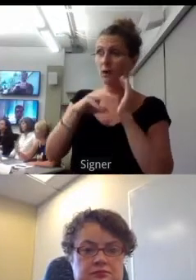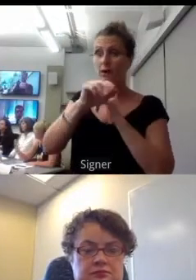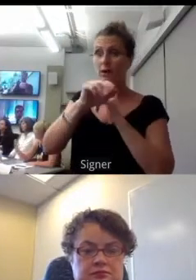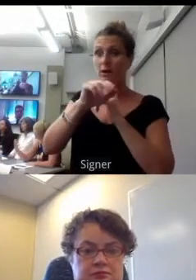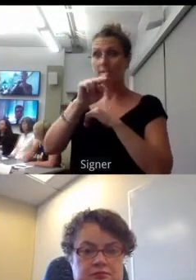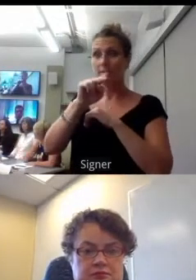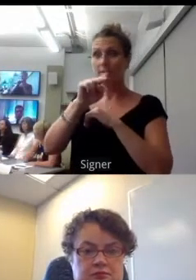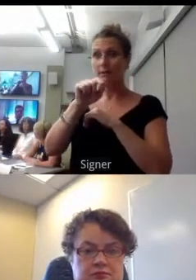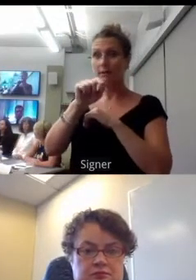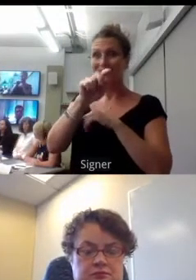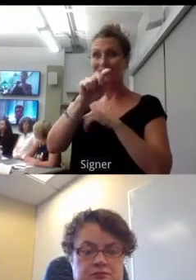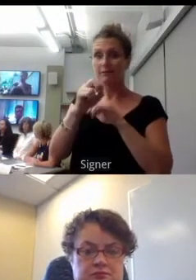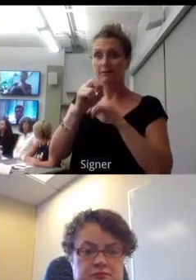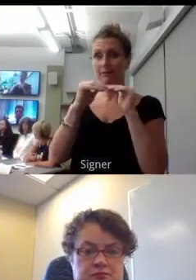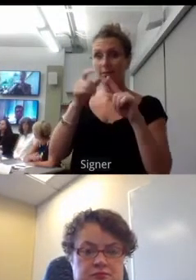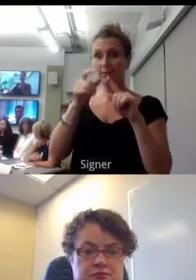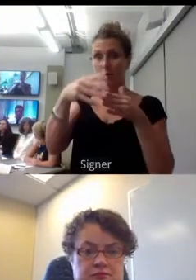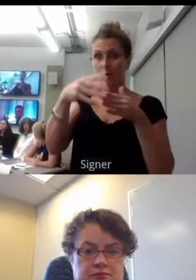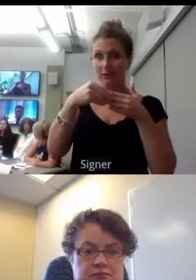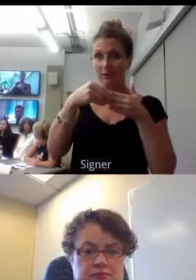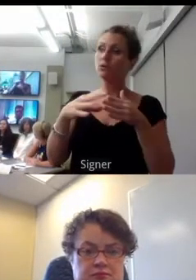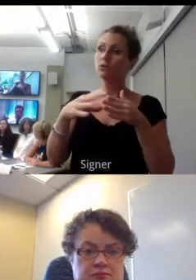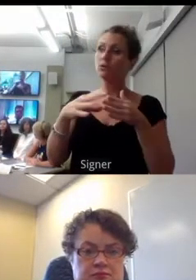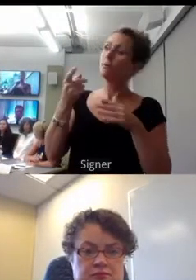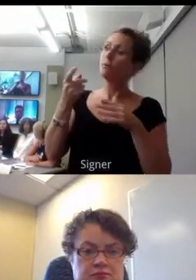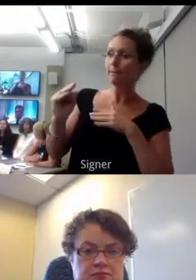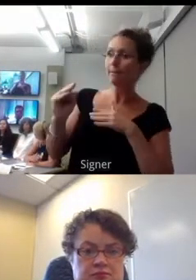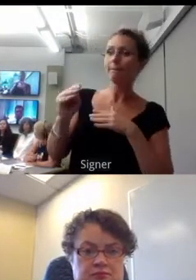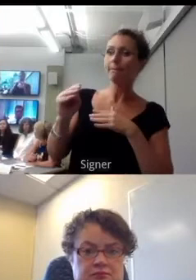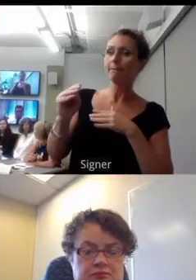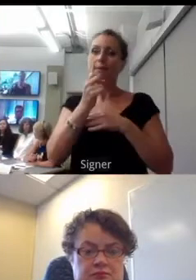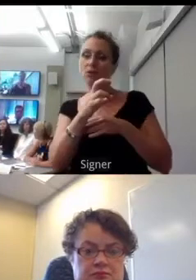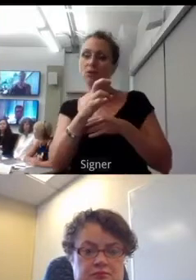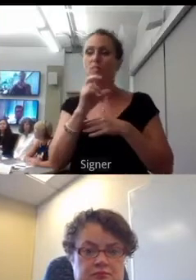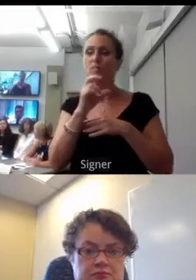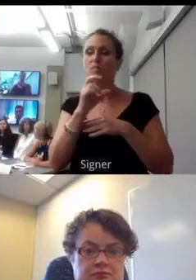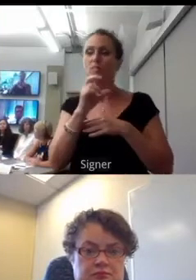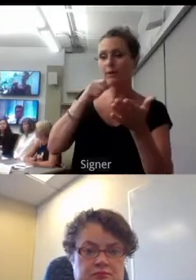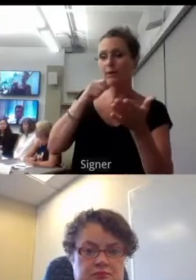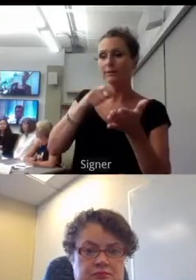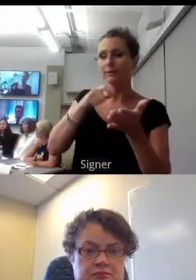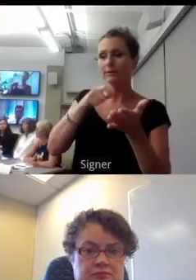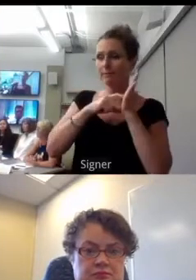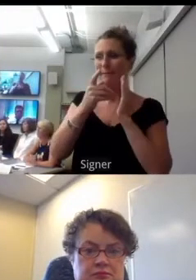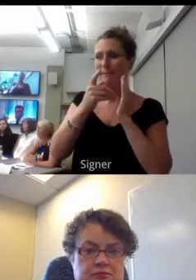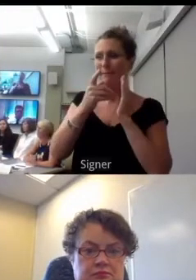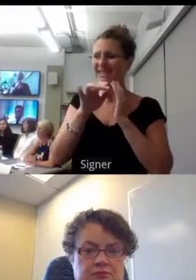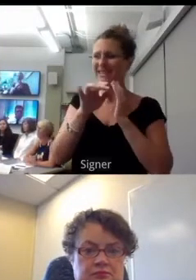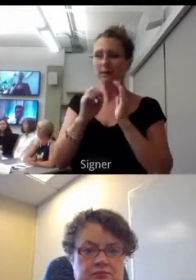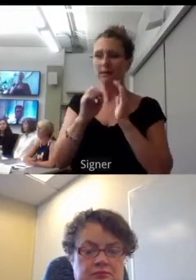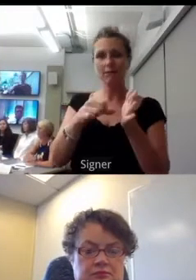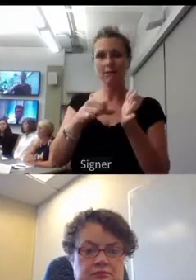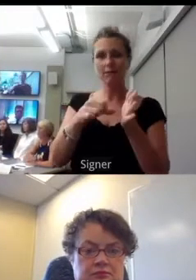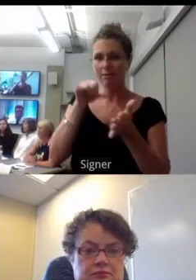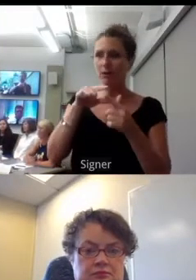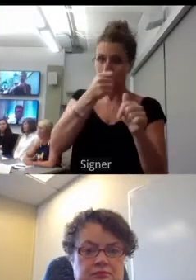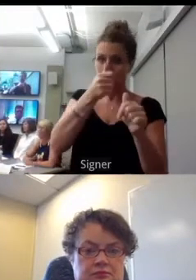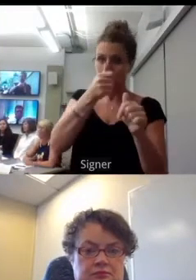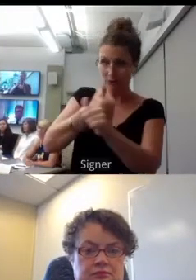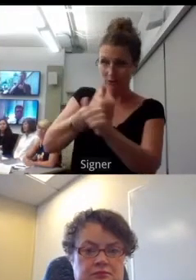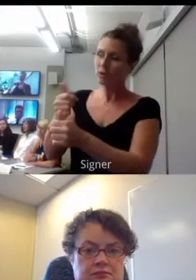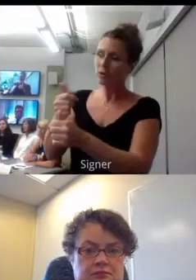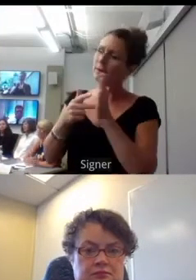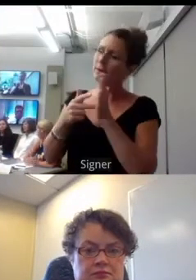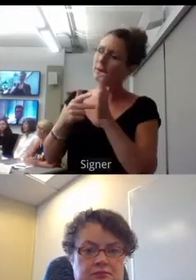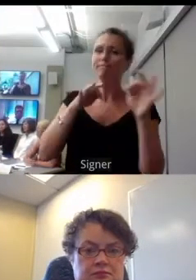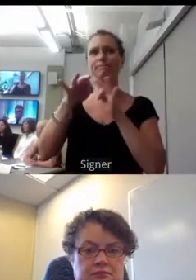write a mandate letter to every minister, and pretty much that's their roadmap on what they need to focus on for their mandate as